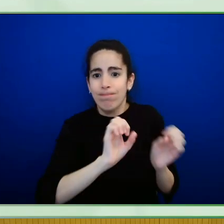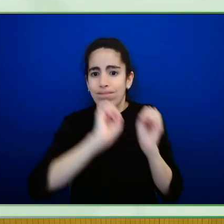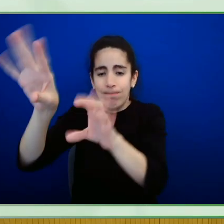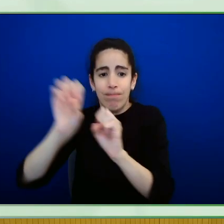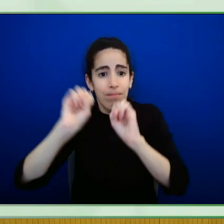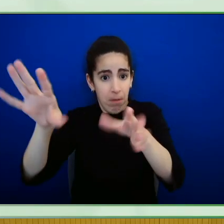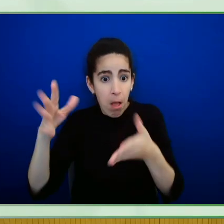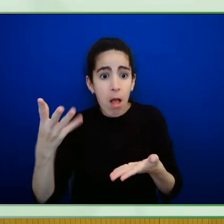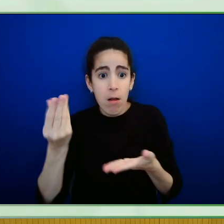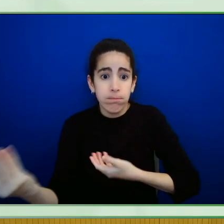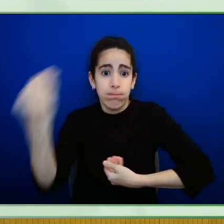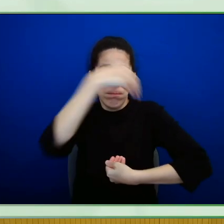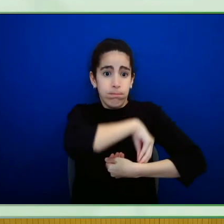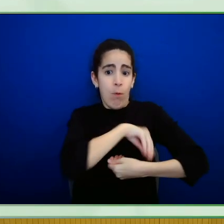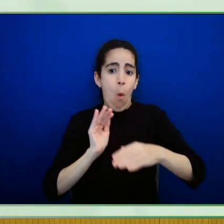$6,000 in a year.